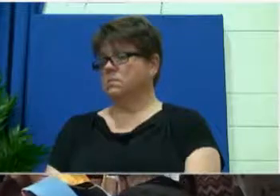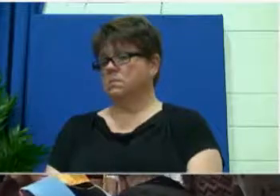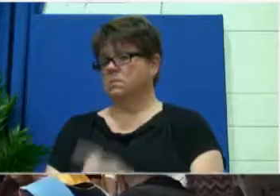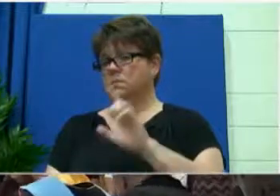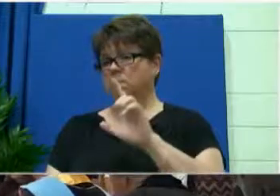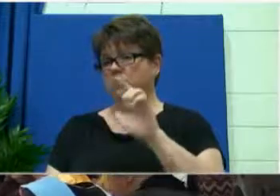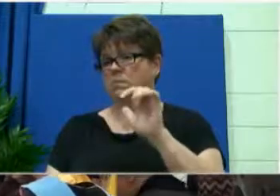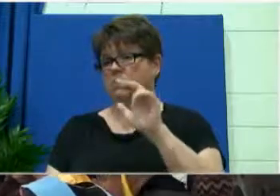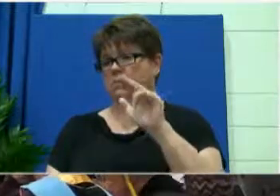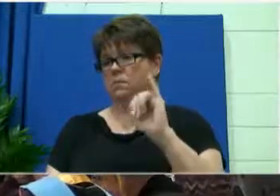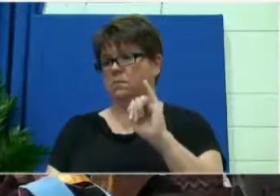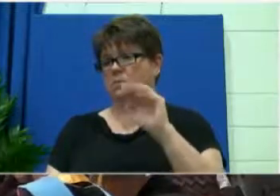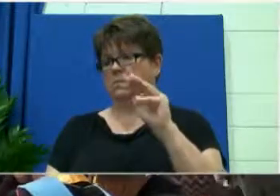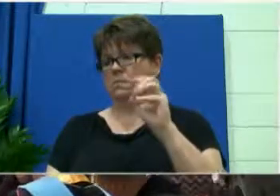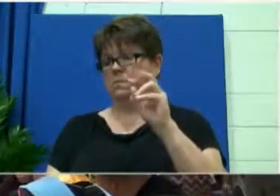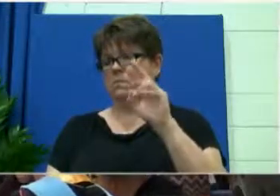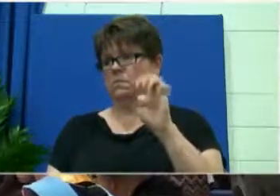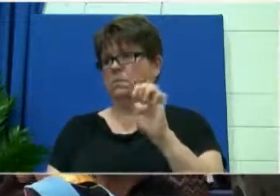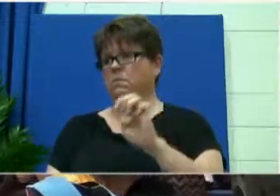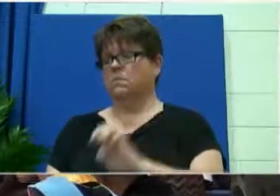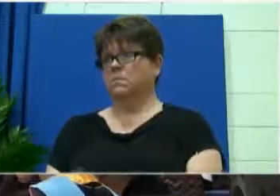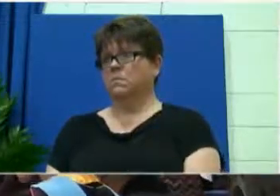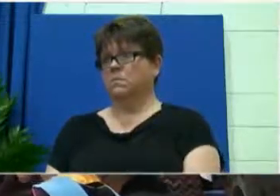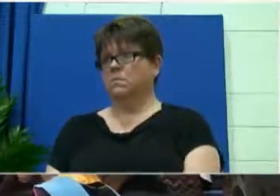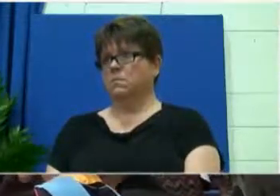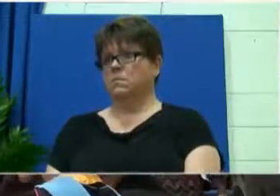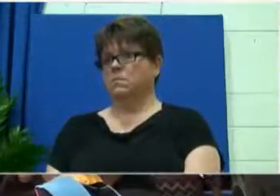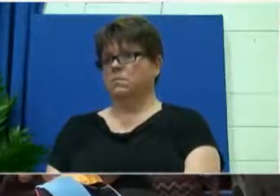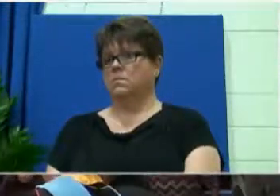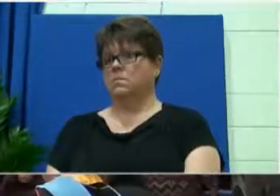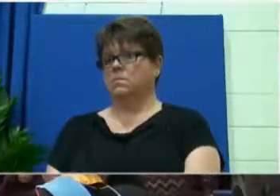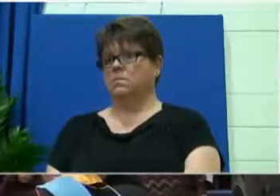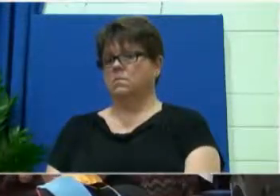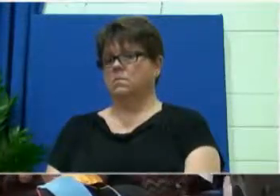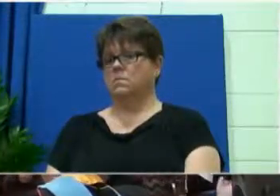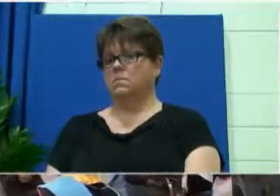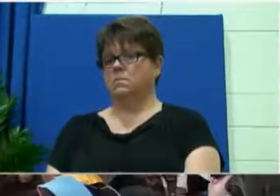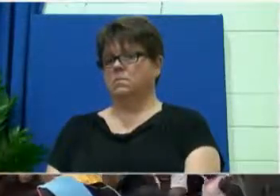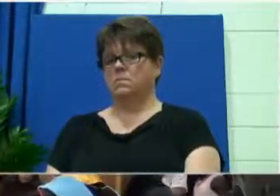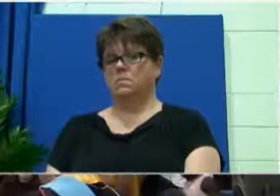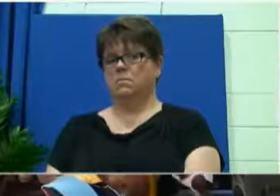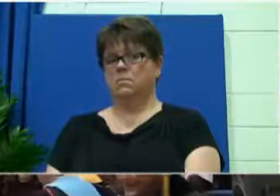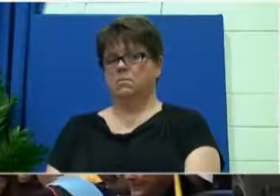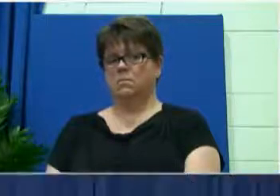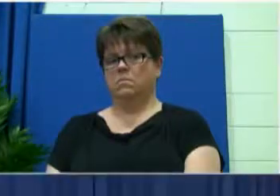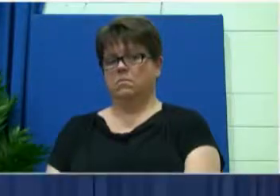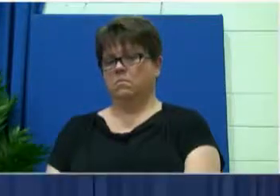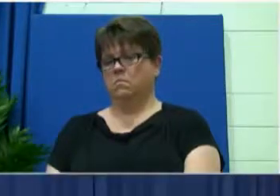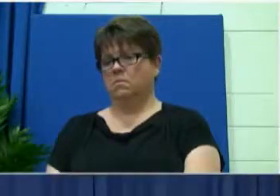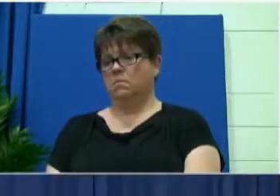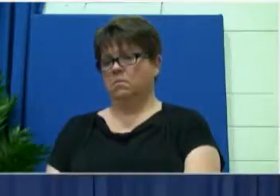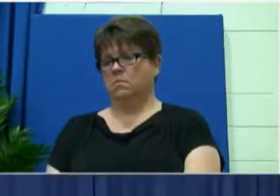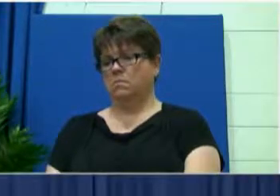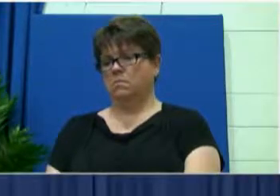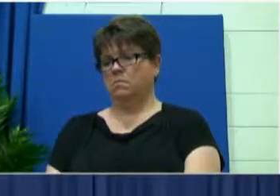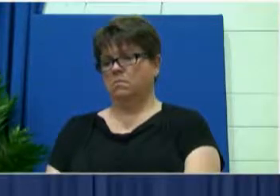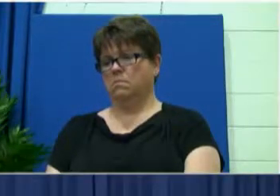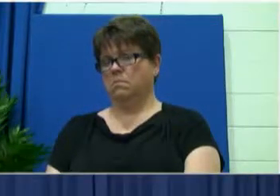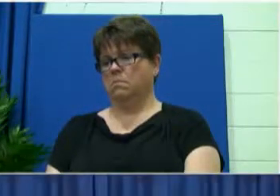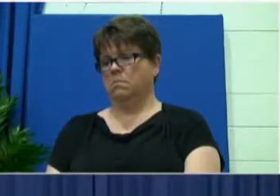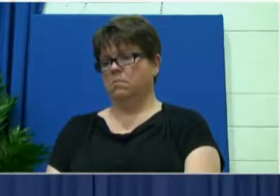Laney Alexis Moore, magna cum laude, Phi Theta Kappa, Honors Program, Associate in Applied Science, Criminal